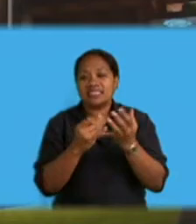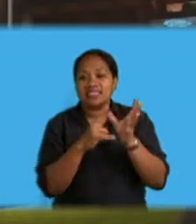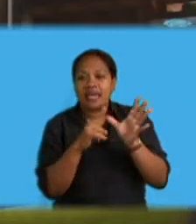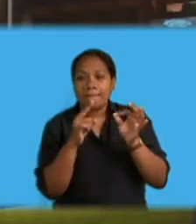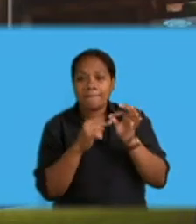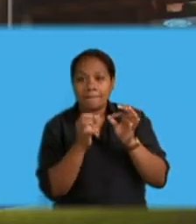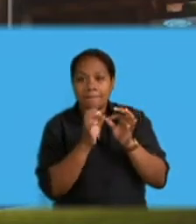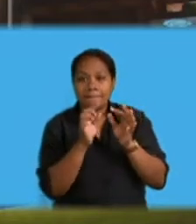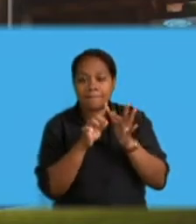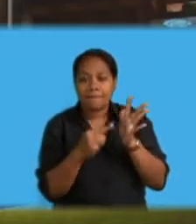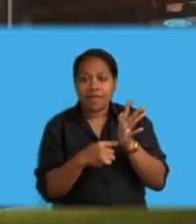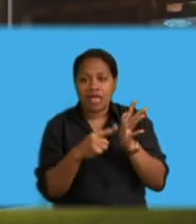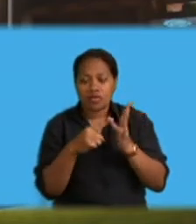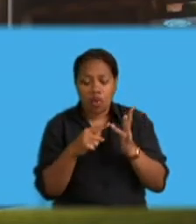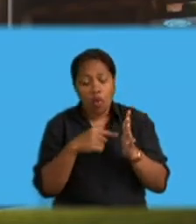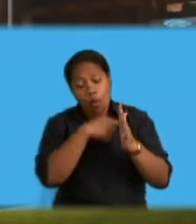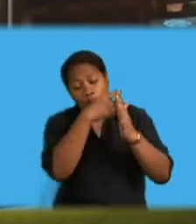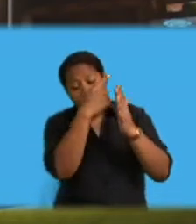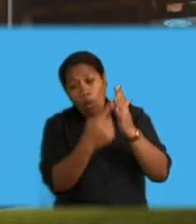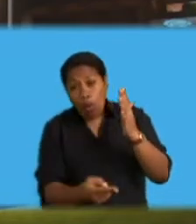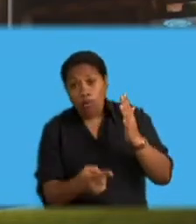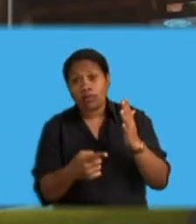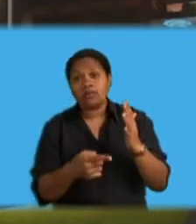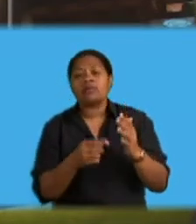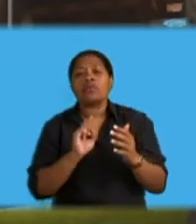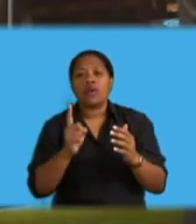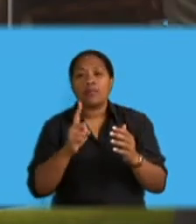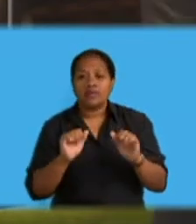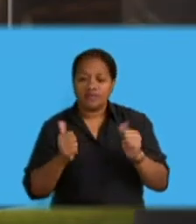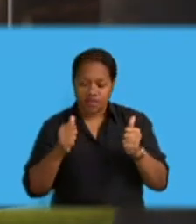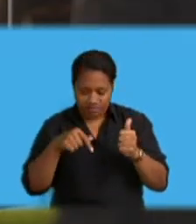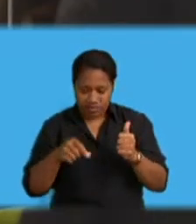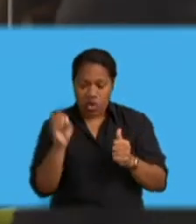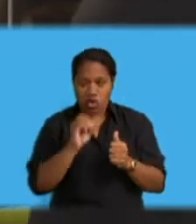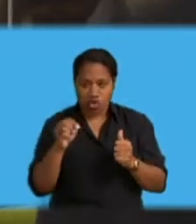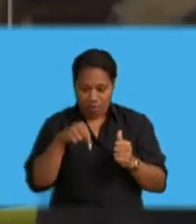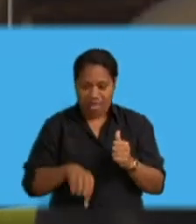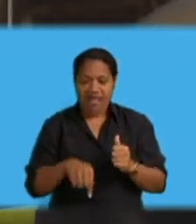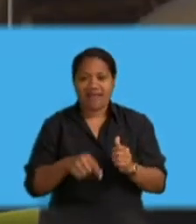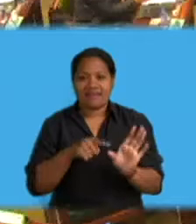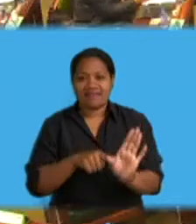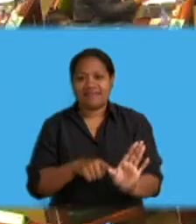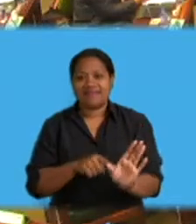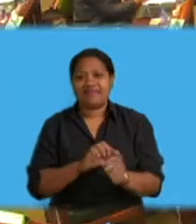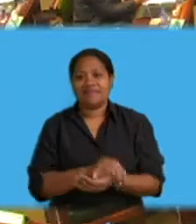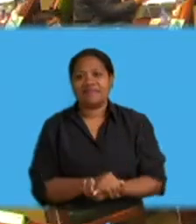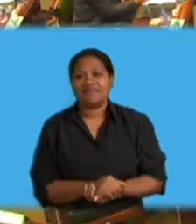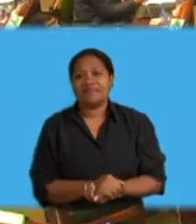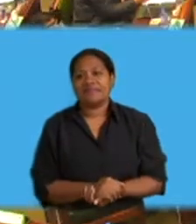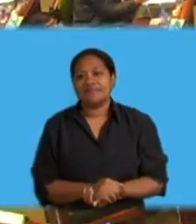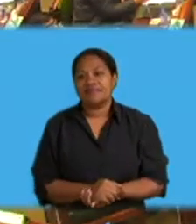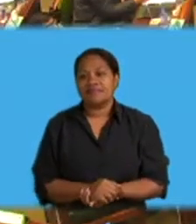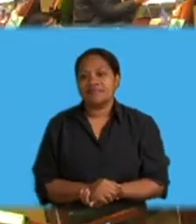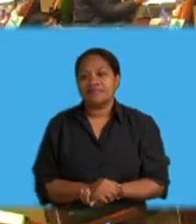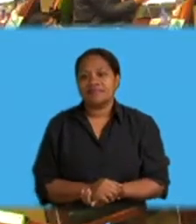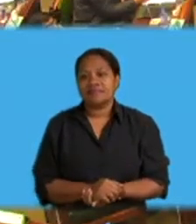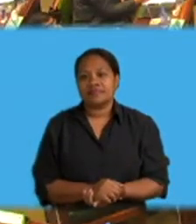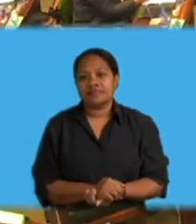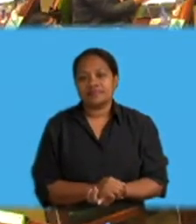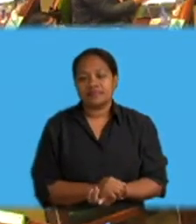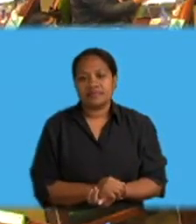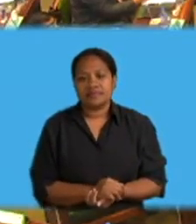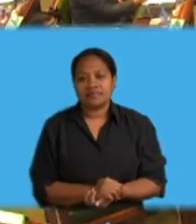are expected to be completed by the end of October this year. Thank you, Madam Speaker. Thank you. Abba Pramochan.